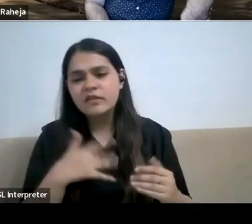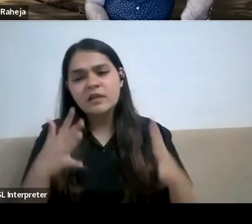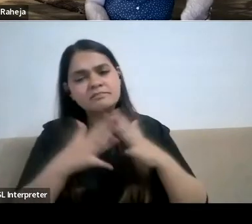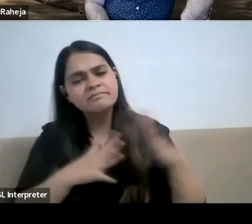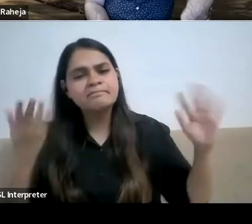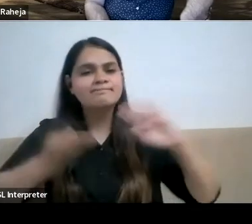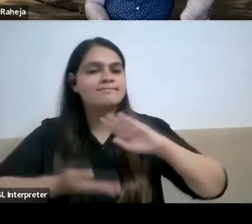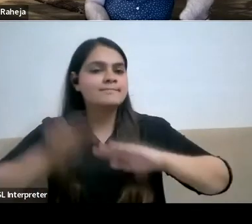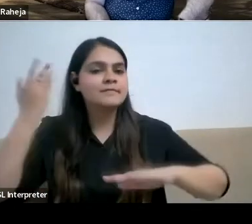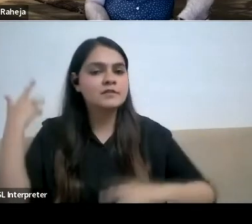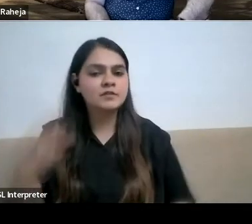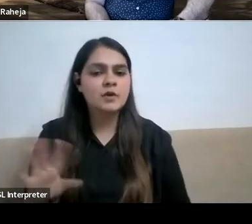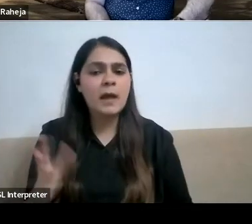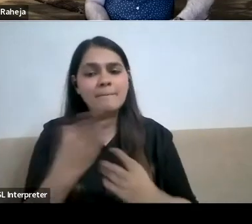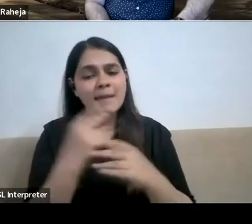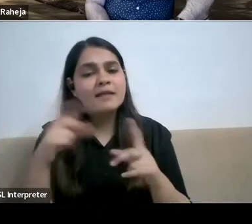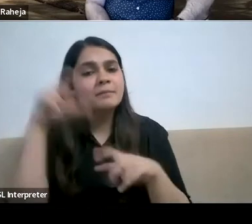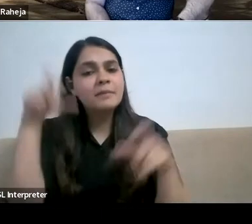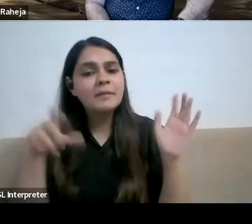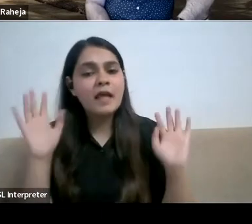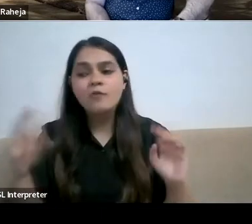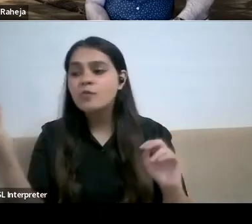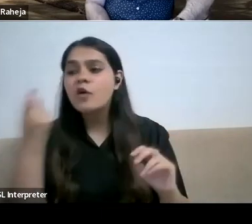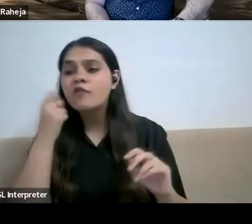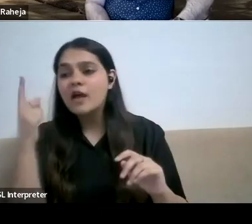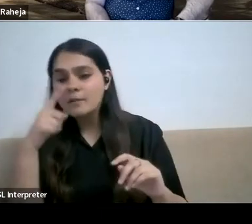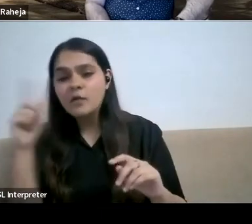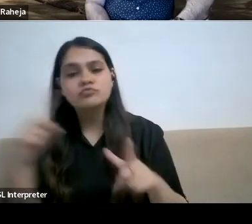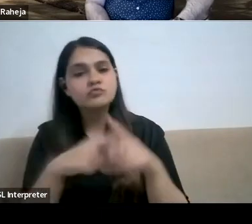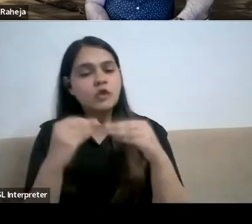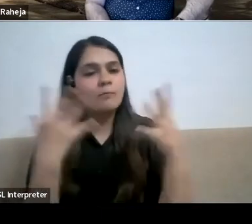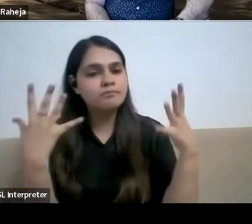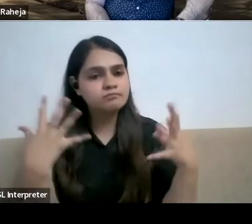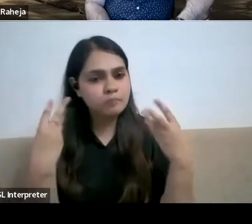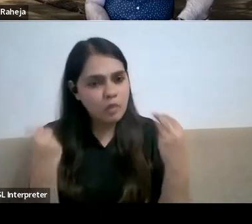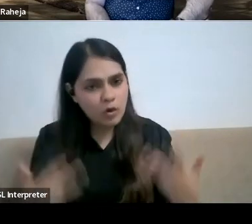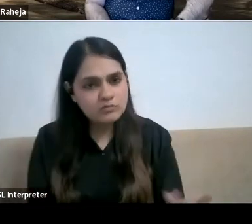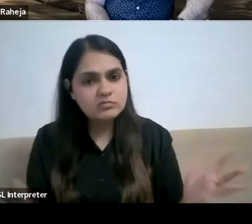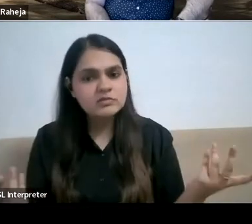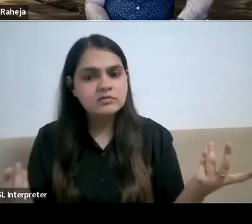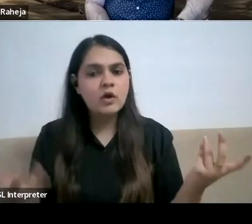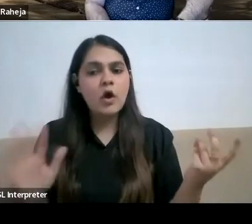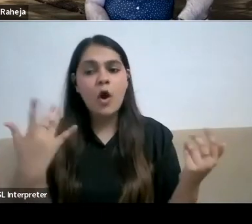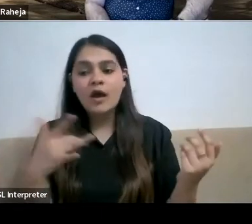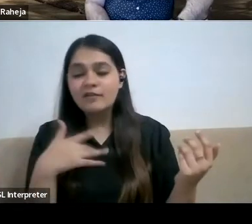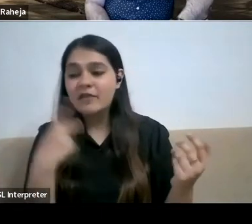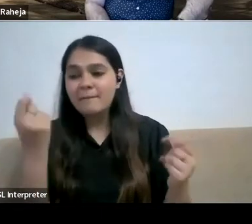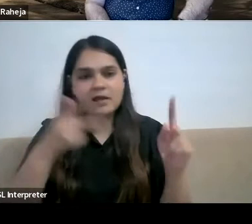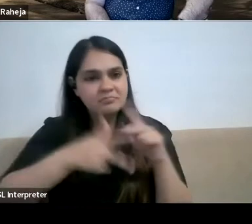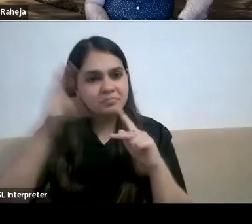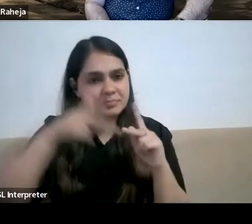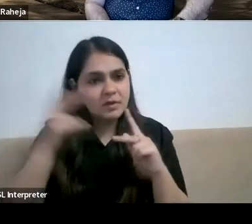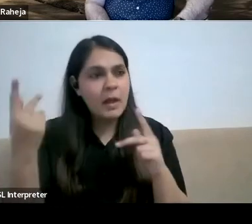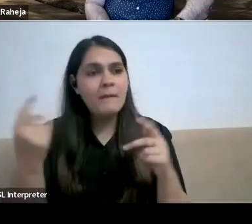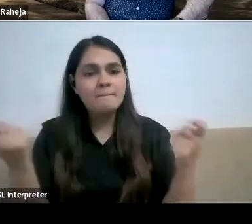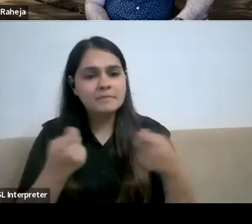increased because a lot of people the parents have either lost jobs or have massive pay cuts or loss in